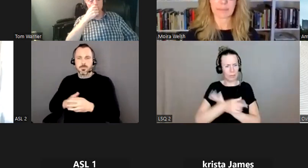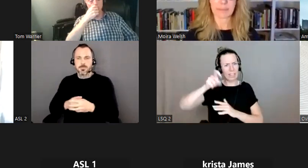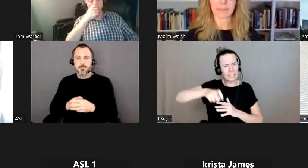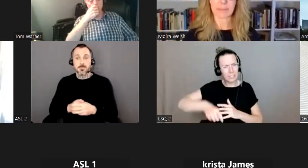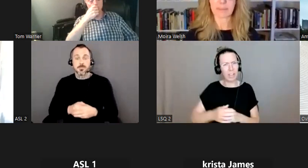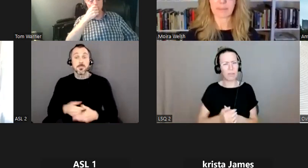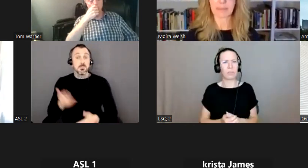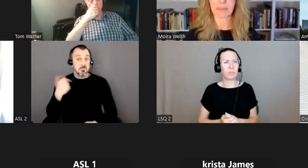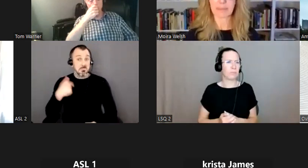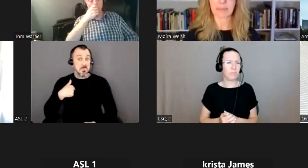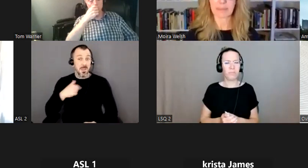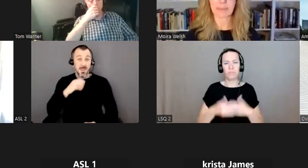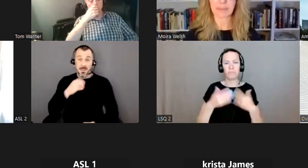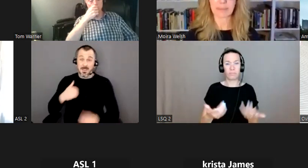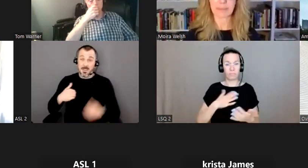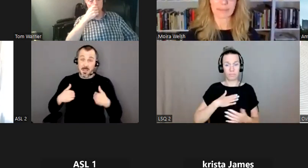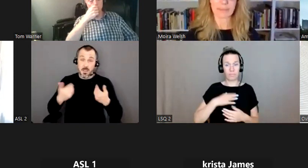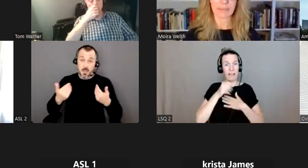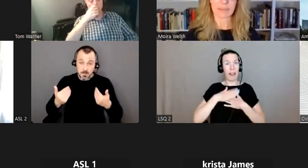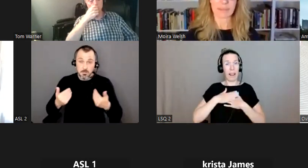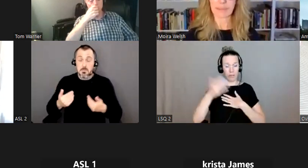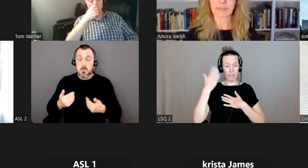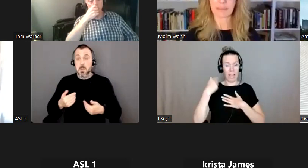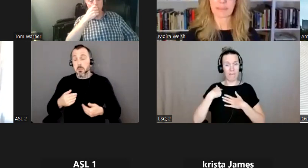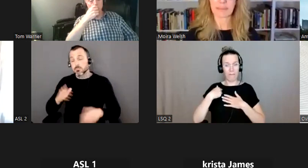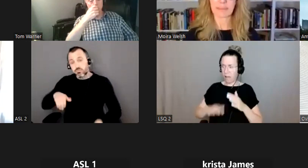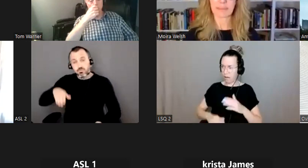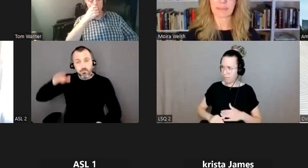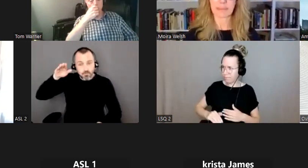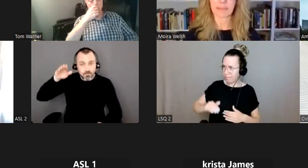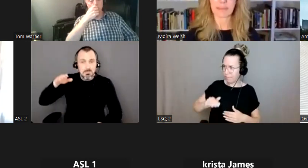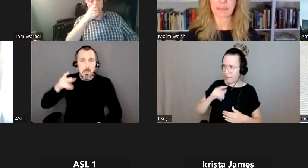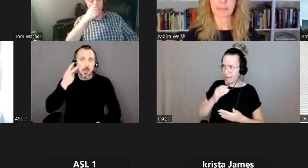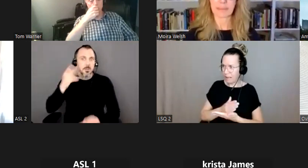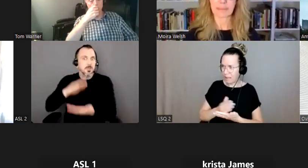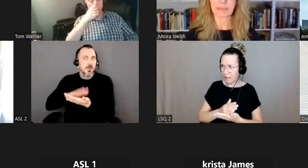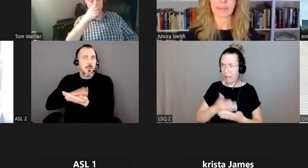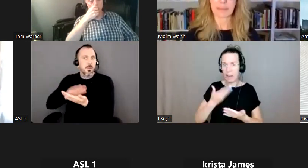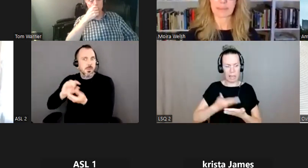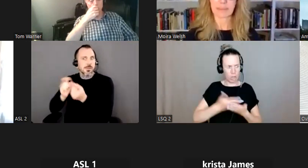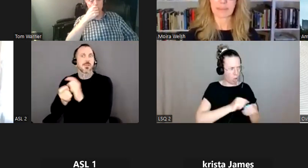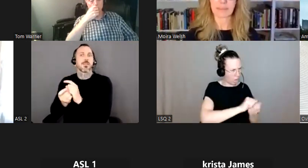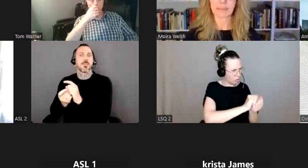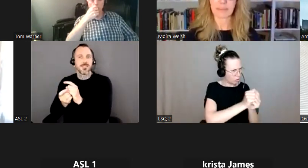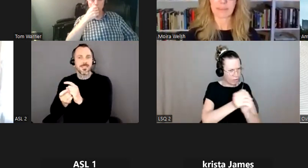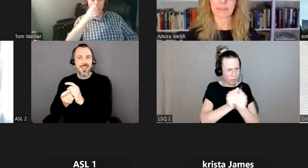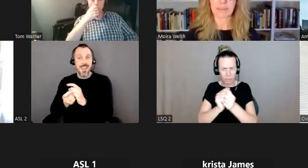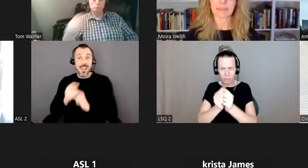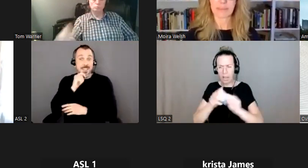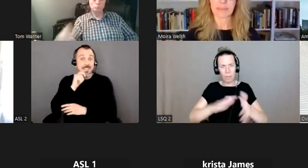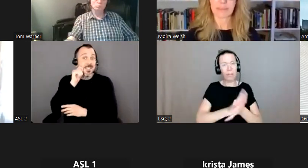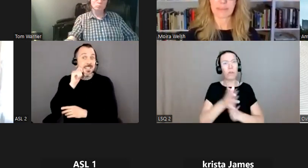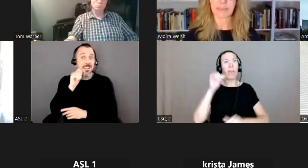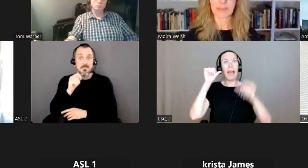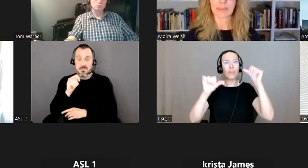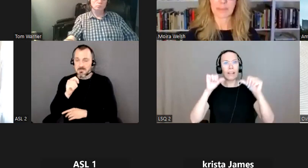up, schools started to change. And when we became teenagers, the teenage culture suddenly